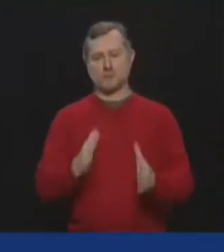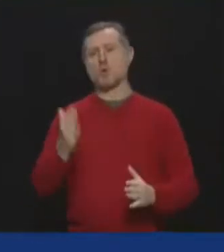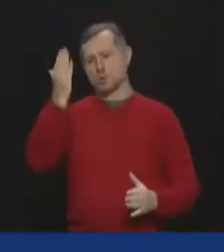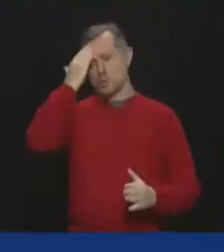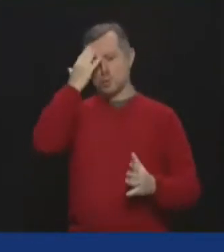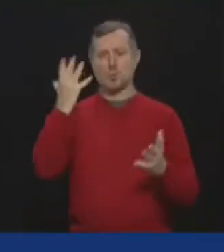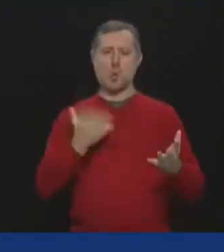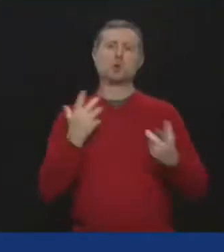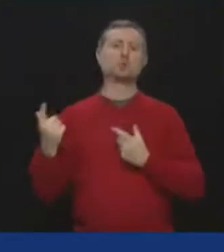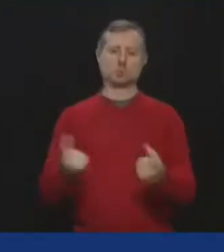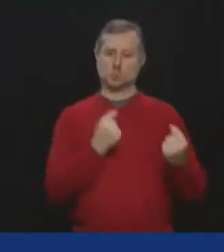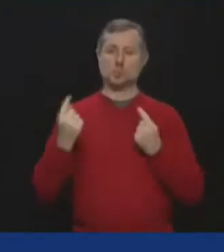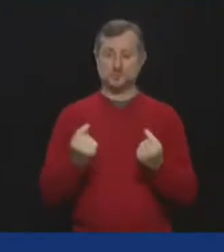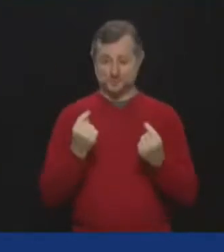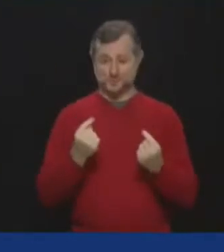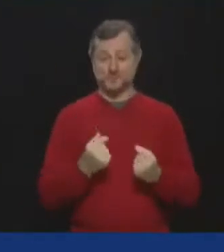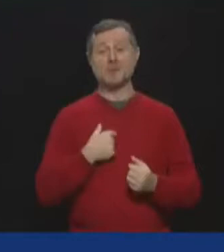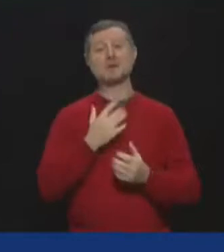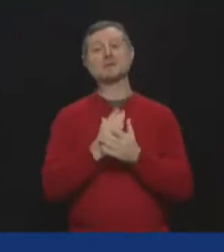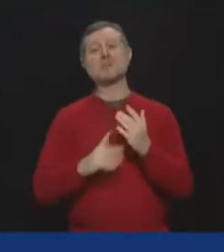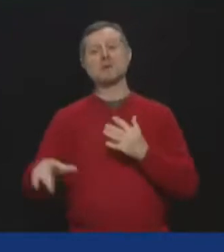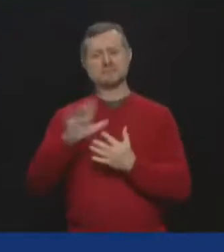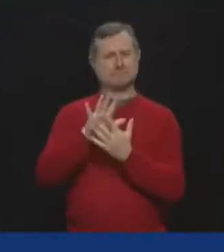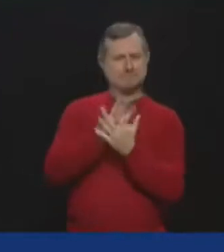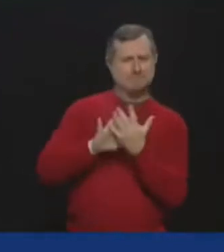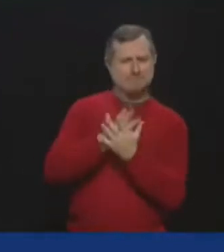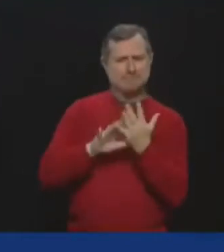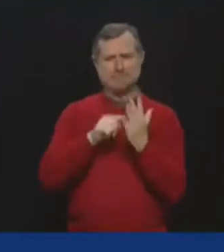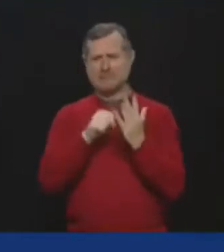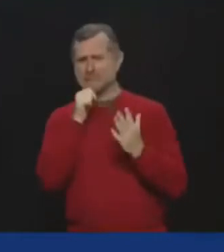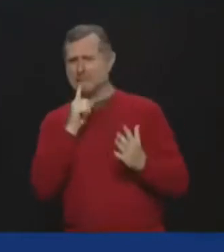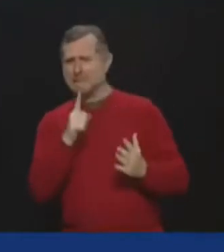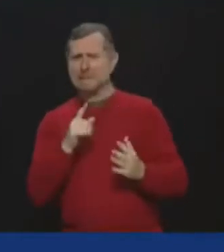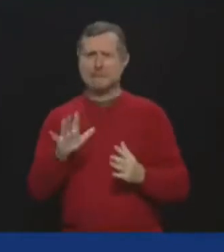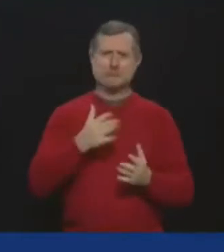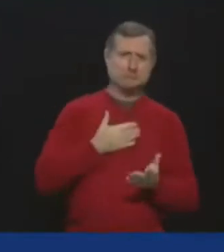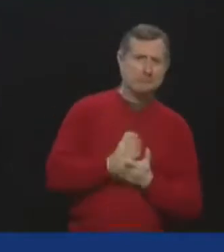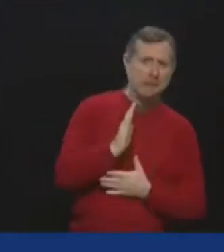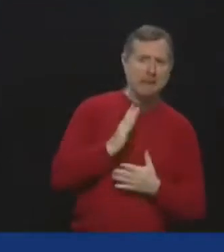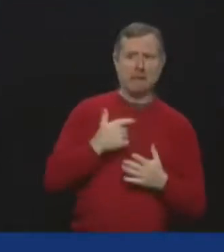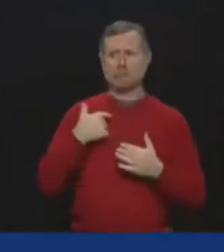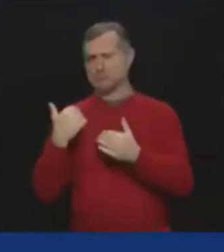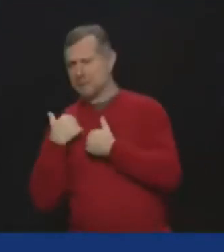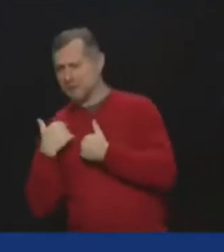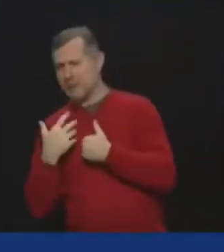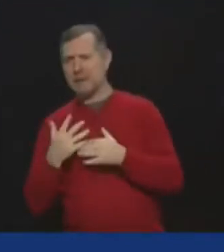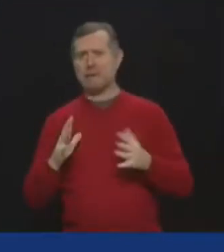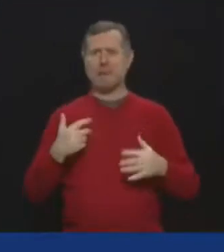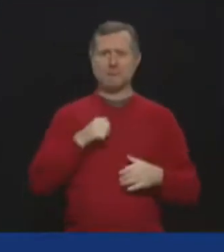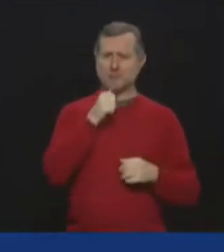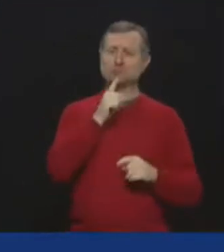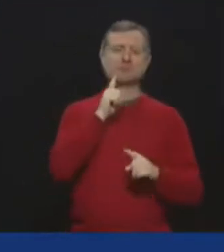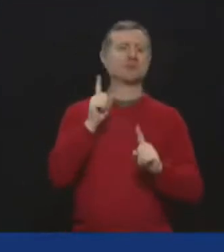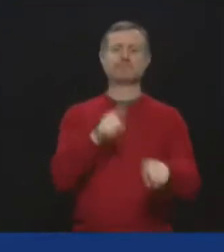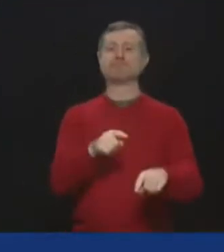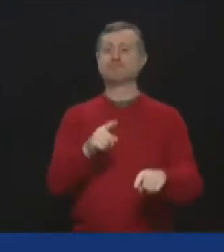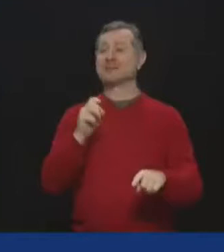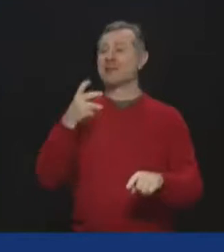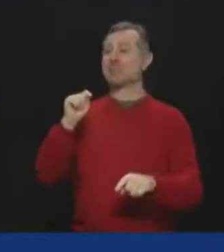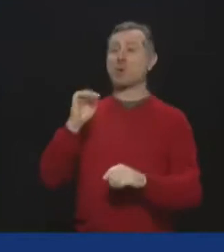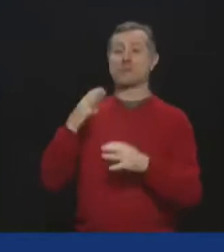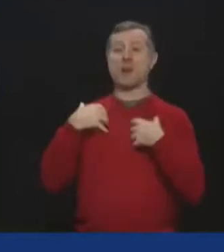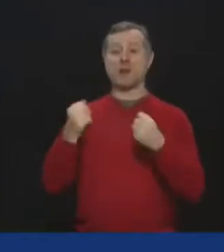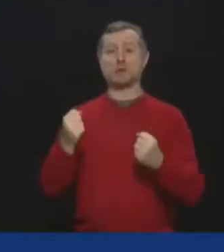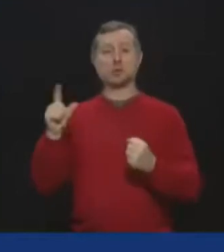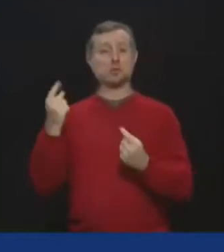some confusion. They're not always sure about what their rights and obligations are. So I'm also directing the Department of Health to take immediate action to develop